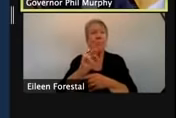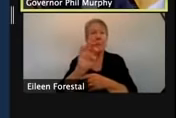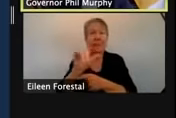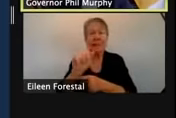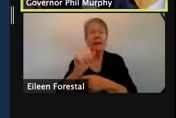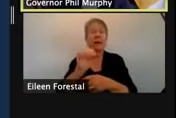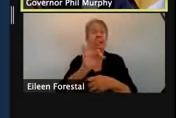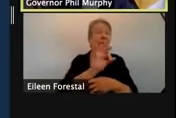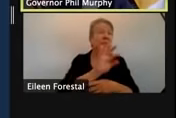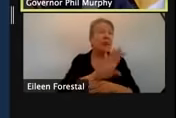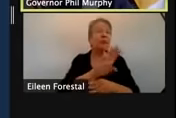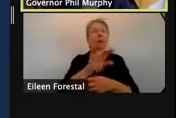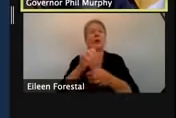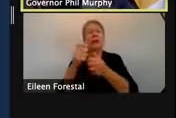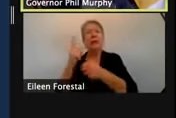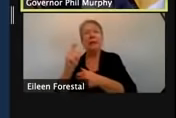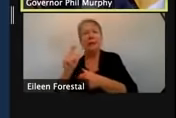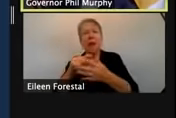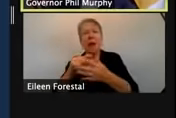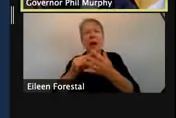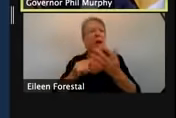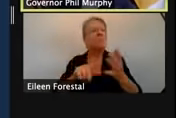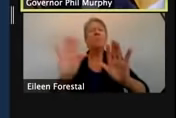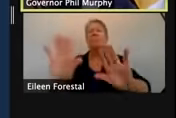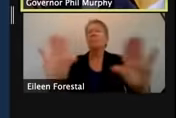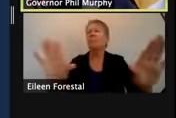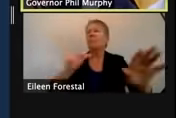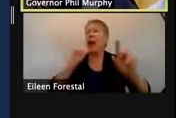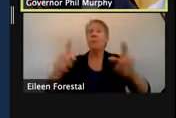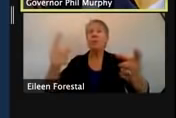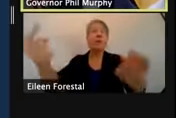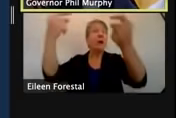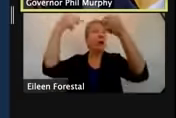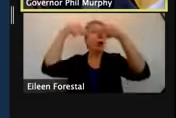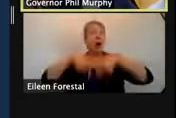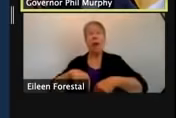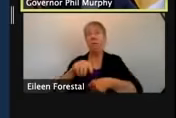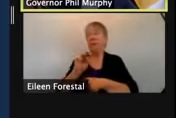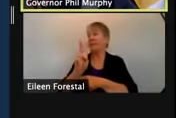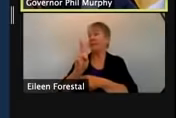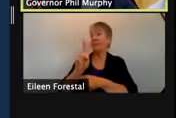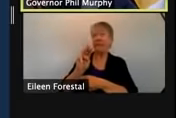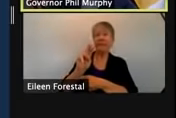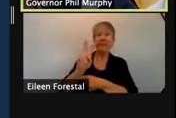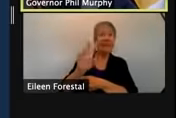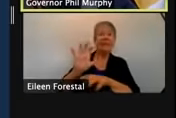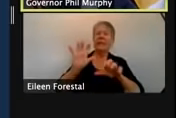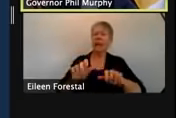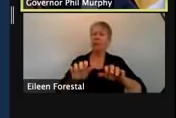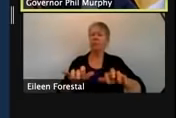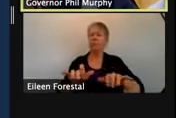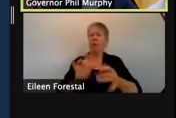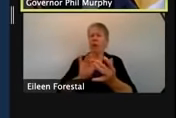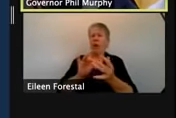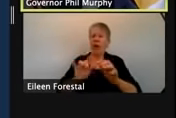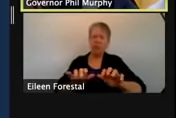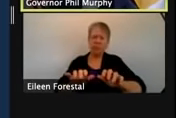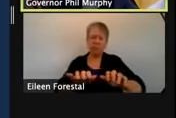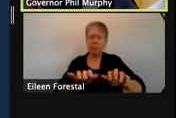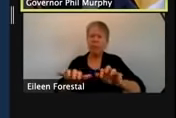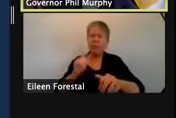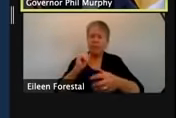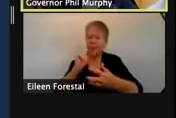be completed at home and don't even require a trip to an MVC agency. Overall, the number of